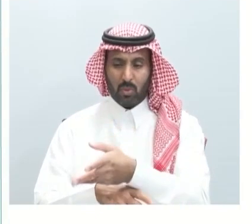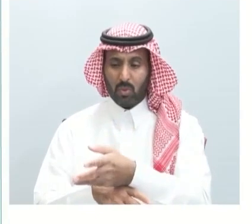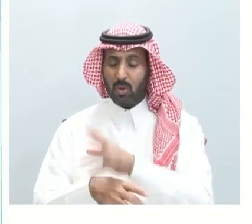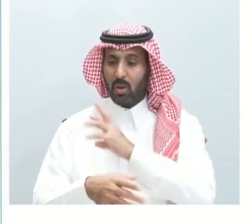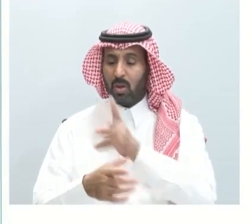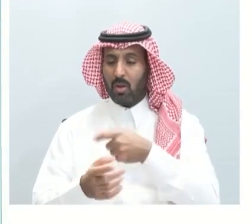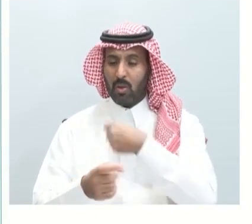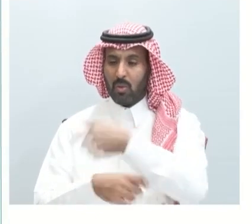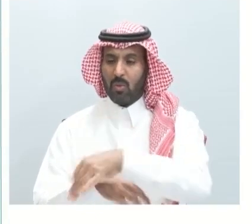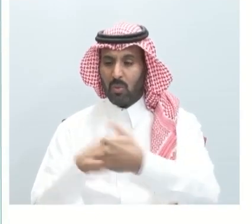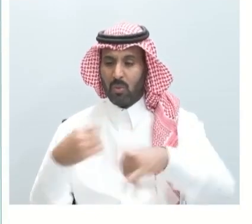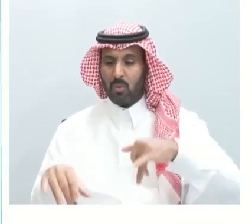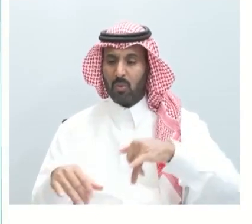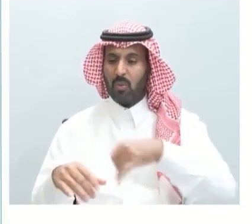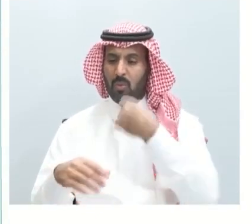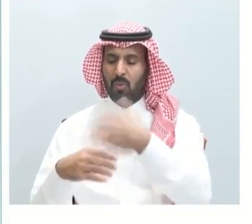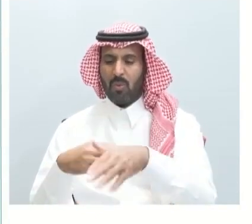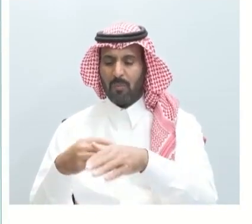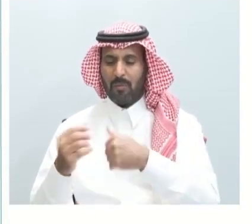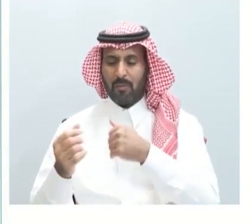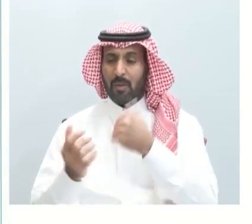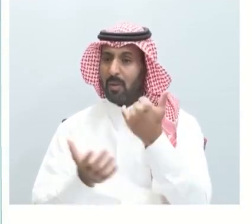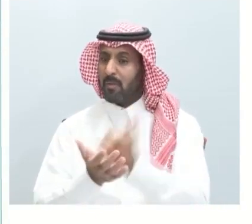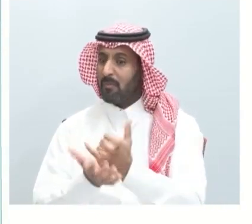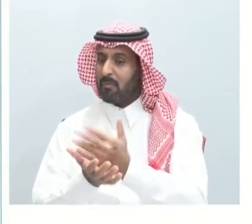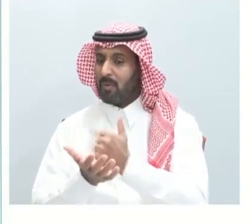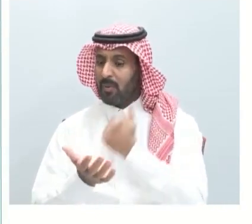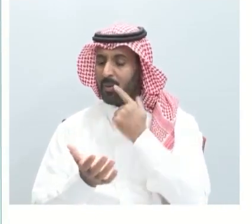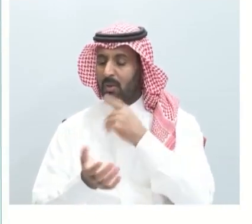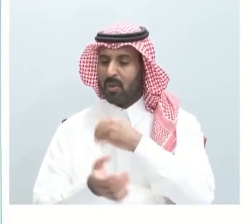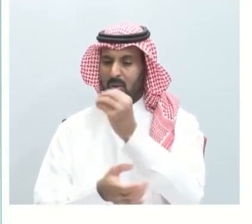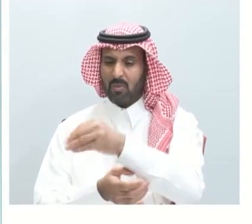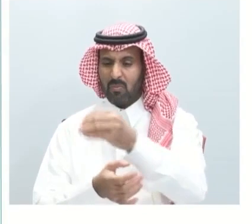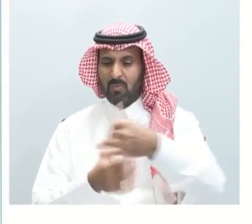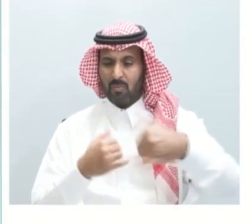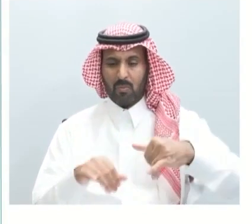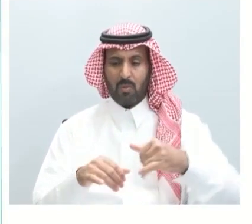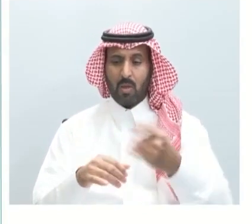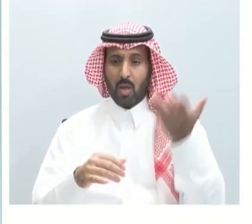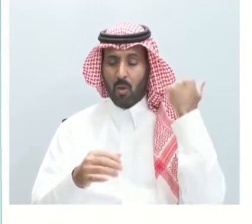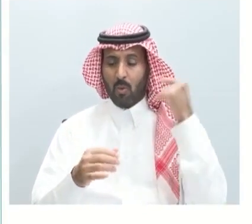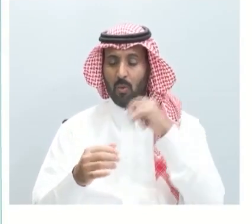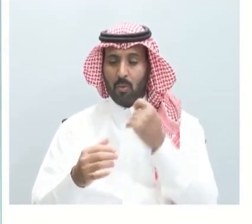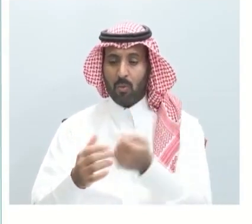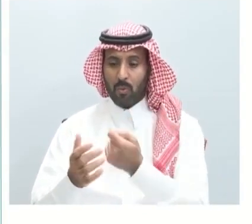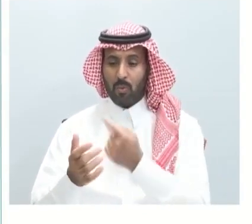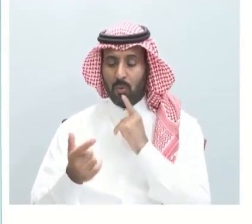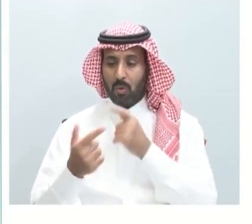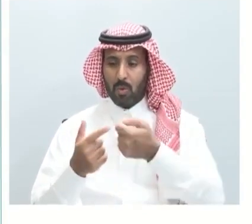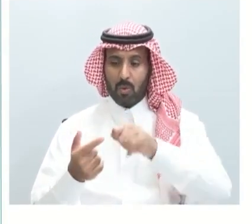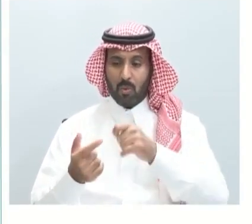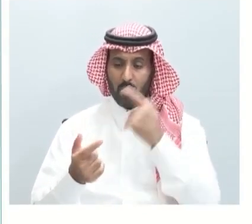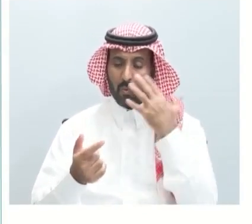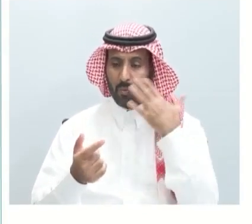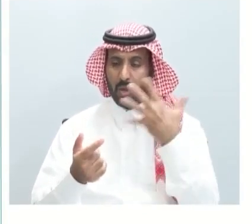throwing trash in the street, is irresponsible. Number three, for example, I've written losing your keys is